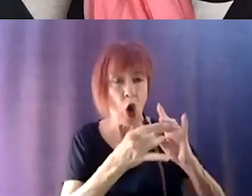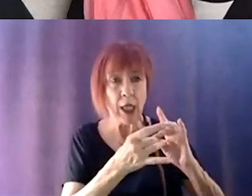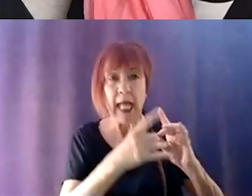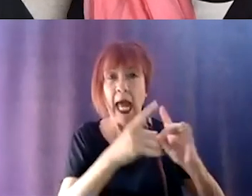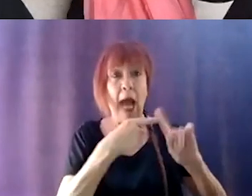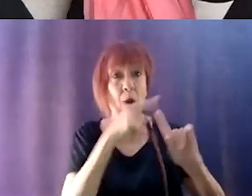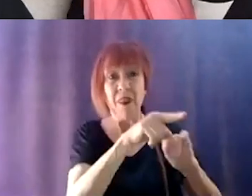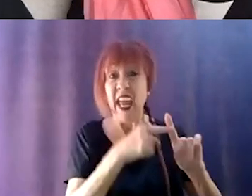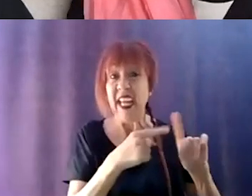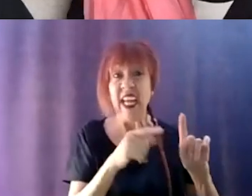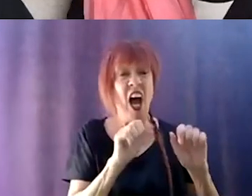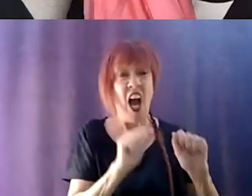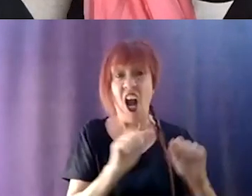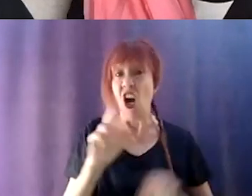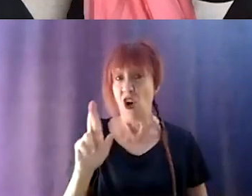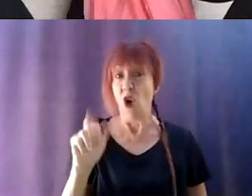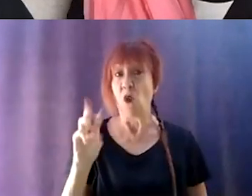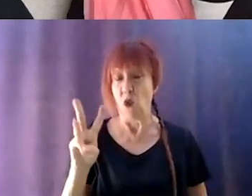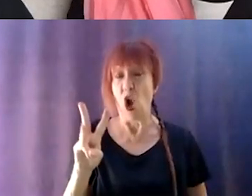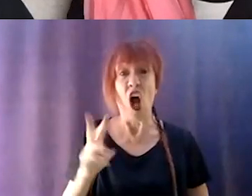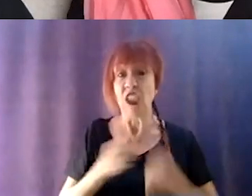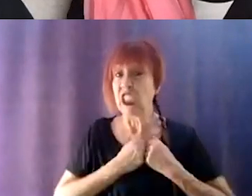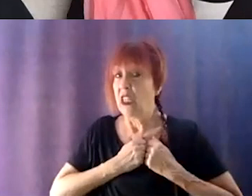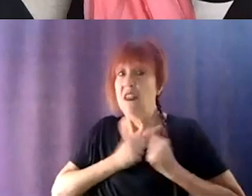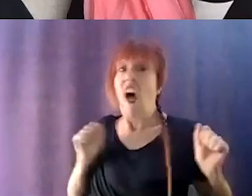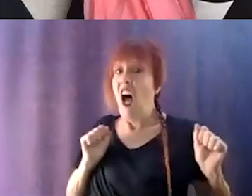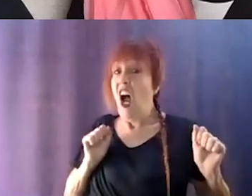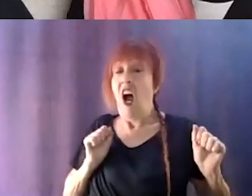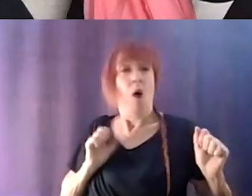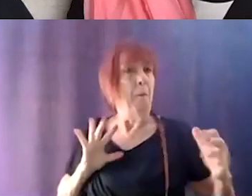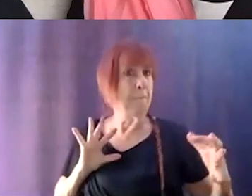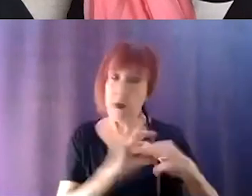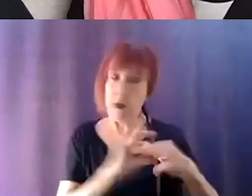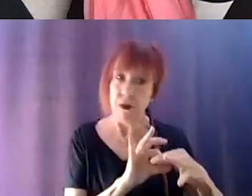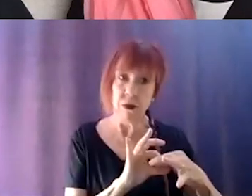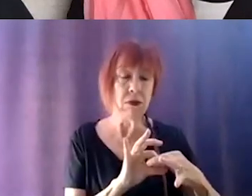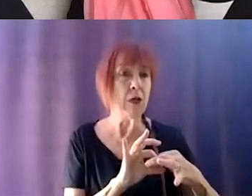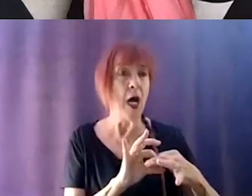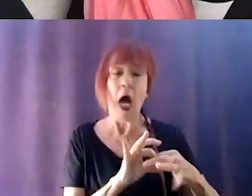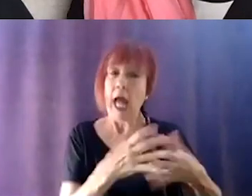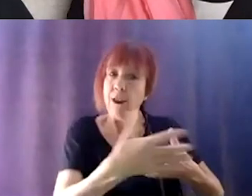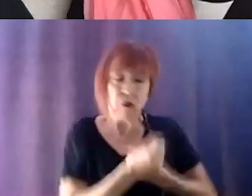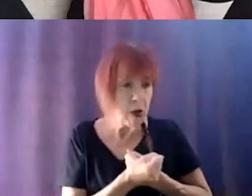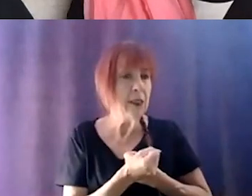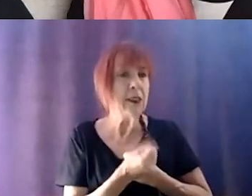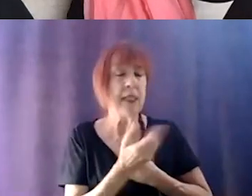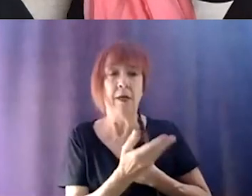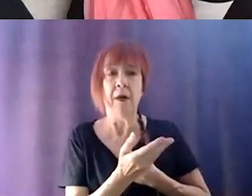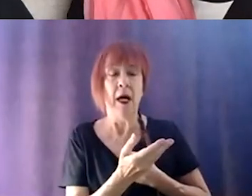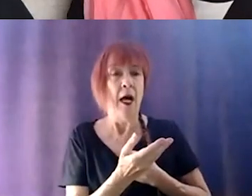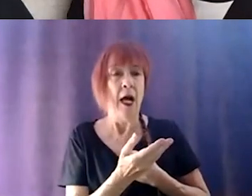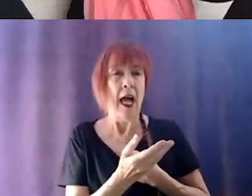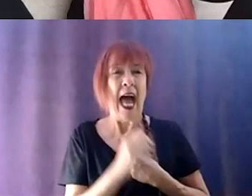raw with their emotions, I connect with them the best. And I have this like just trust with them. And I